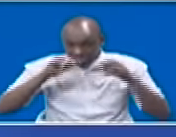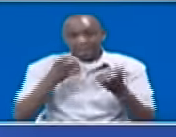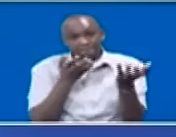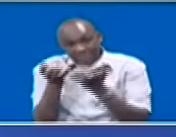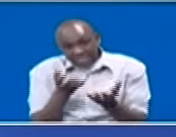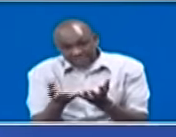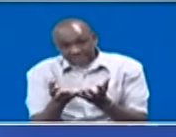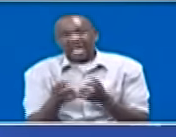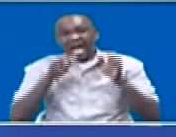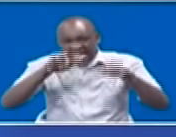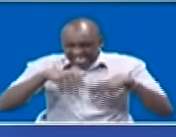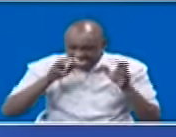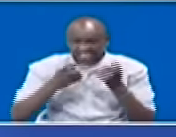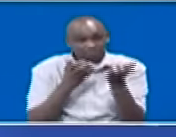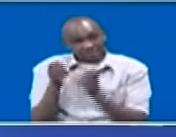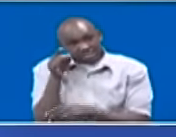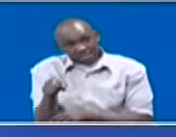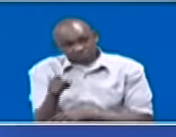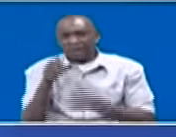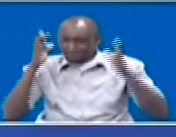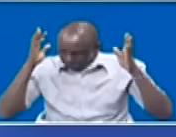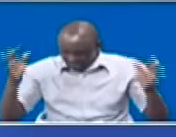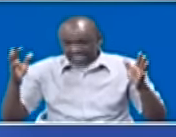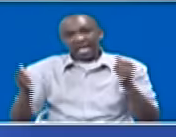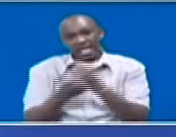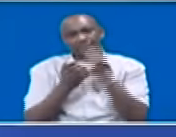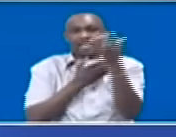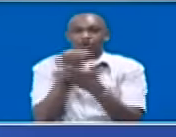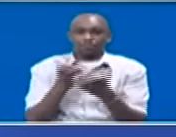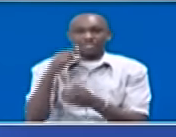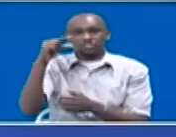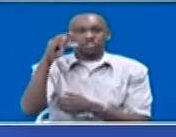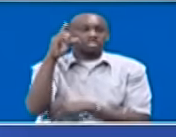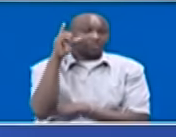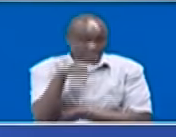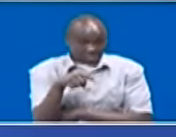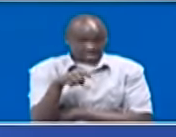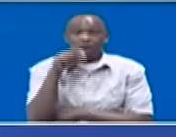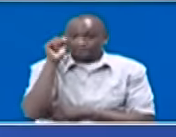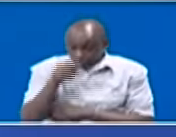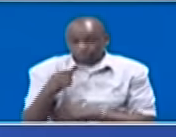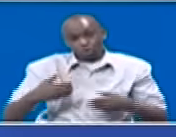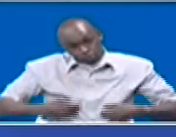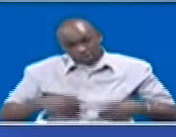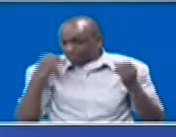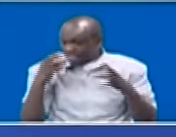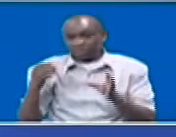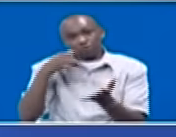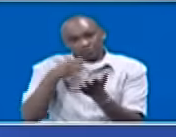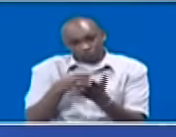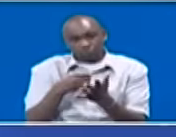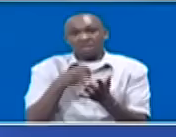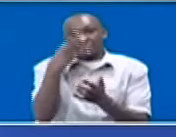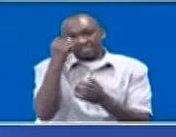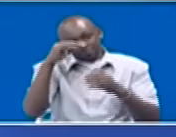we know that agriculture is the biggest contributor to the country's GDP. So we need more young guys under the age of